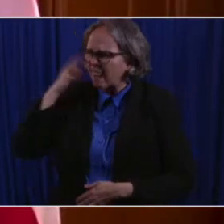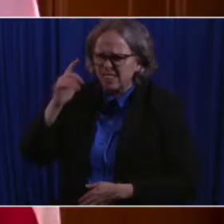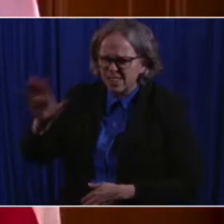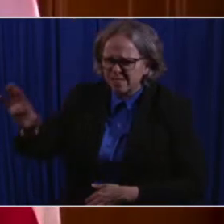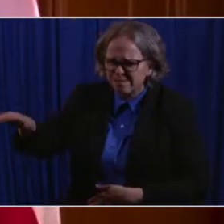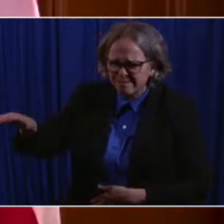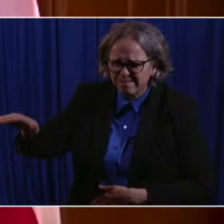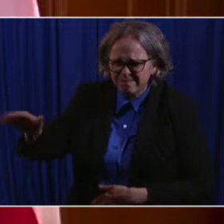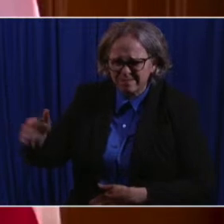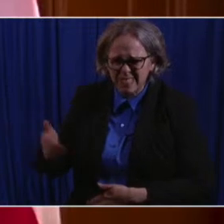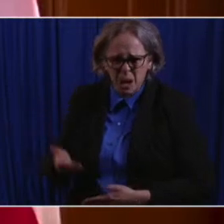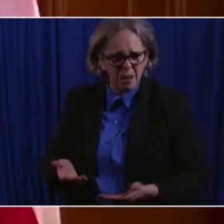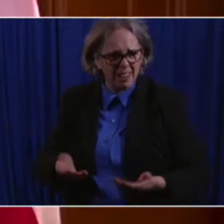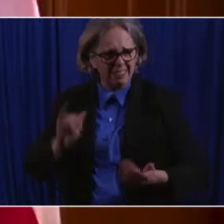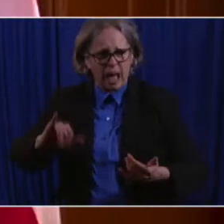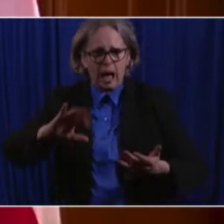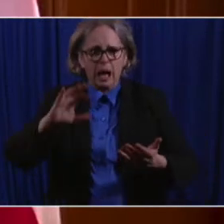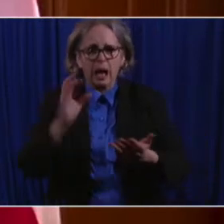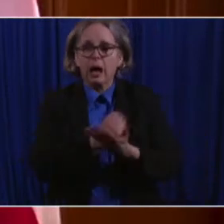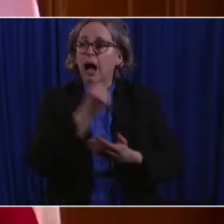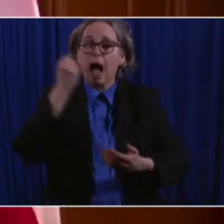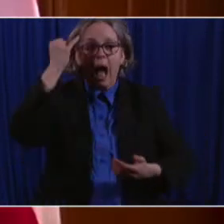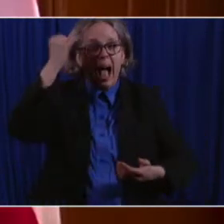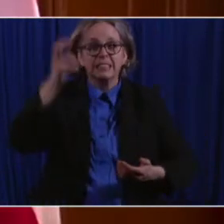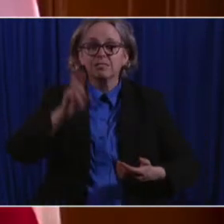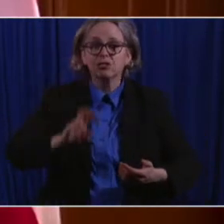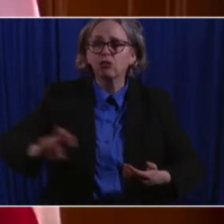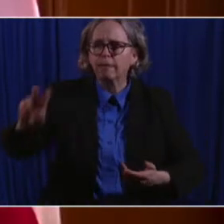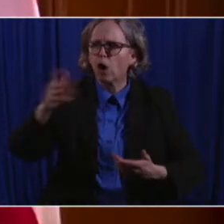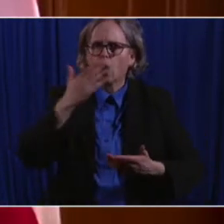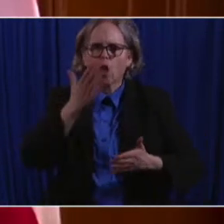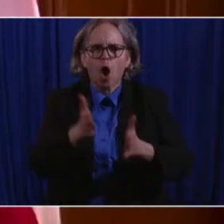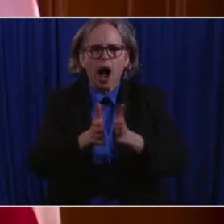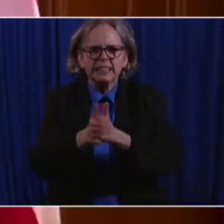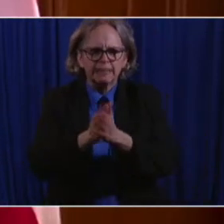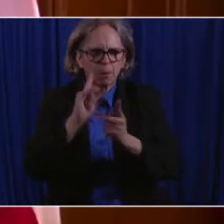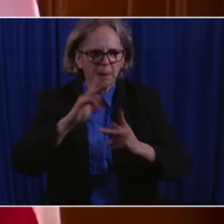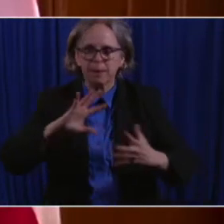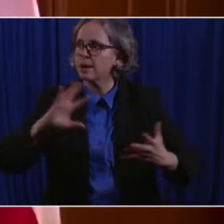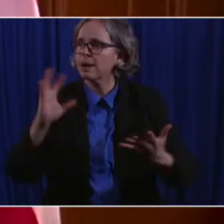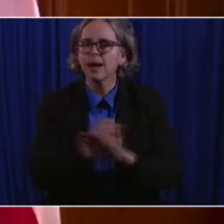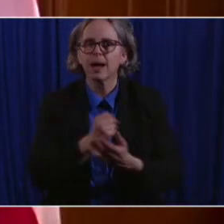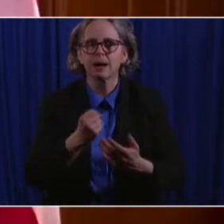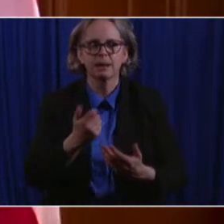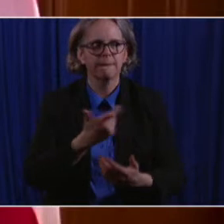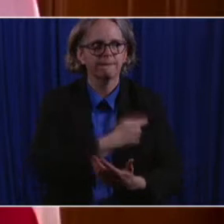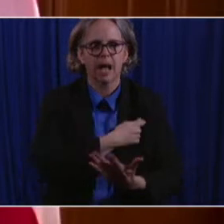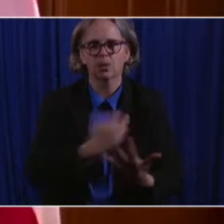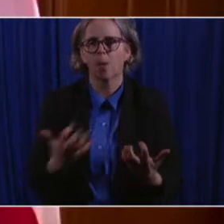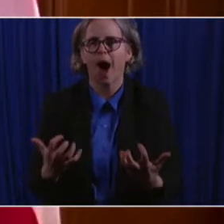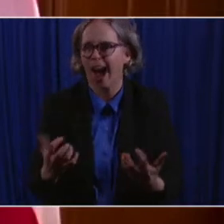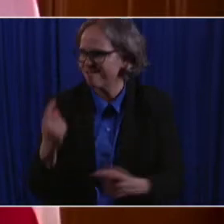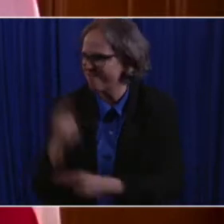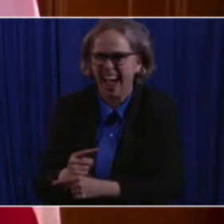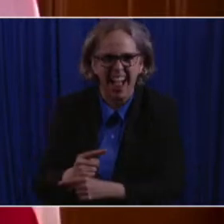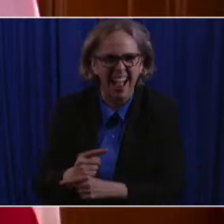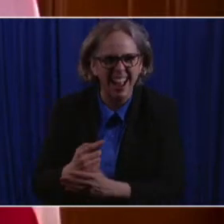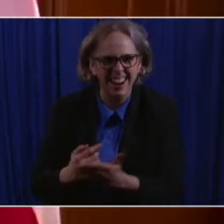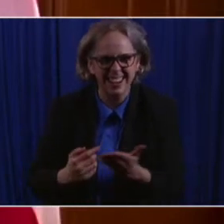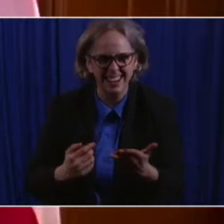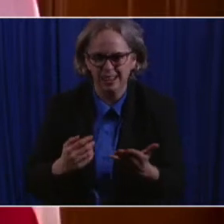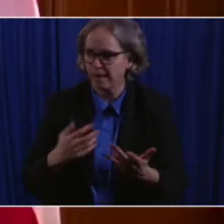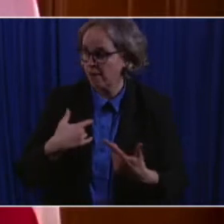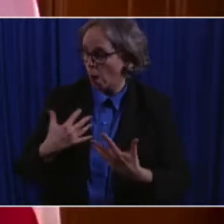not done that, good opportunity to do that. They still have to be careful. It takes a while for the immunity